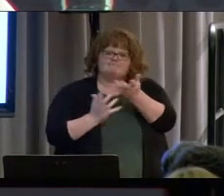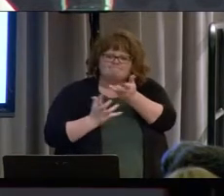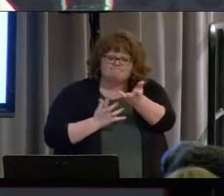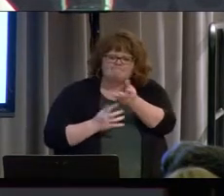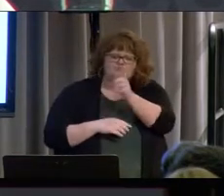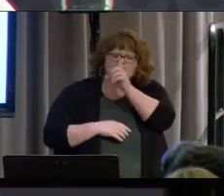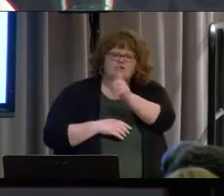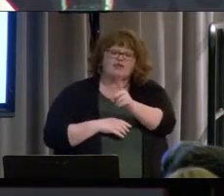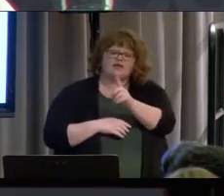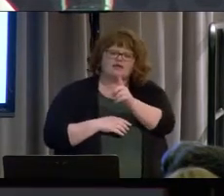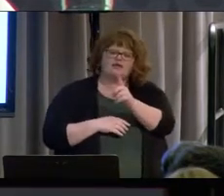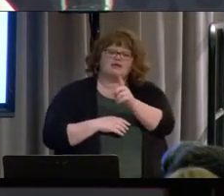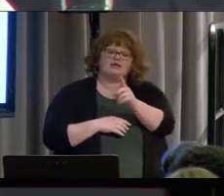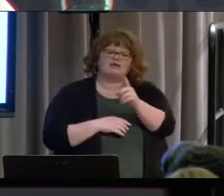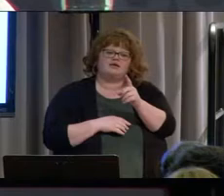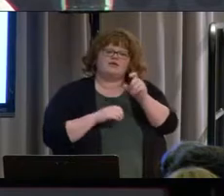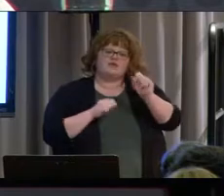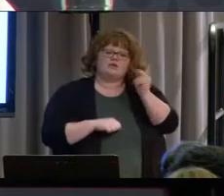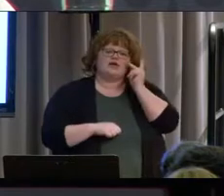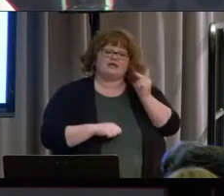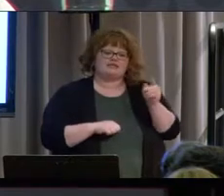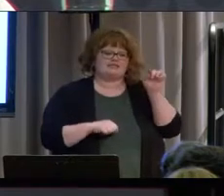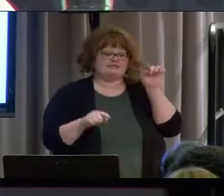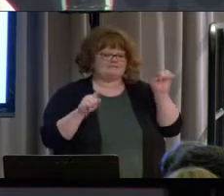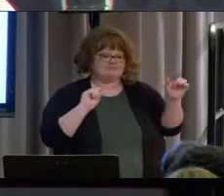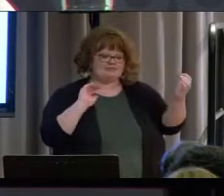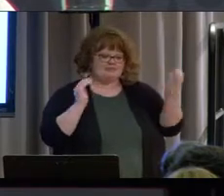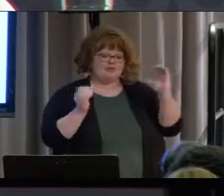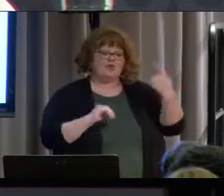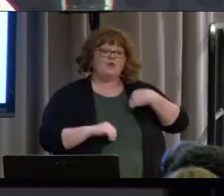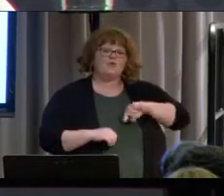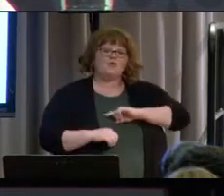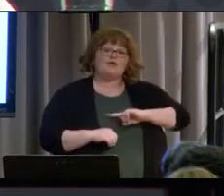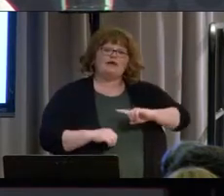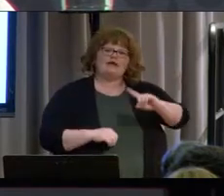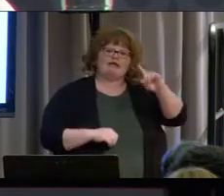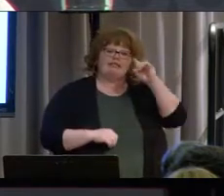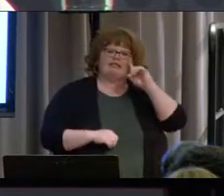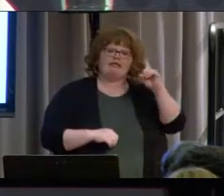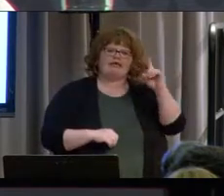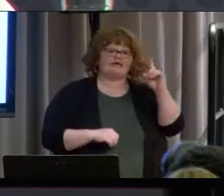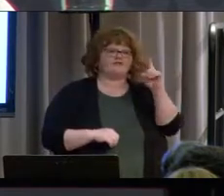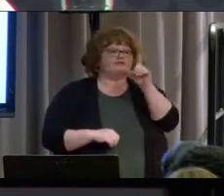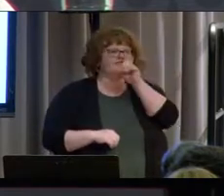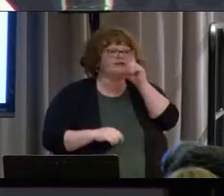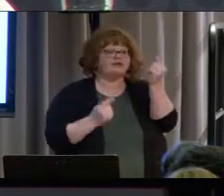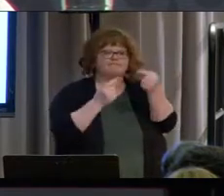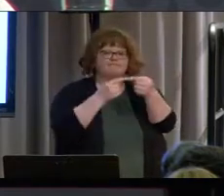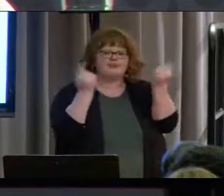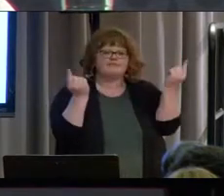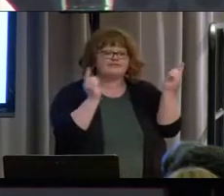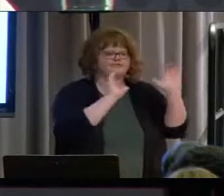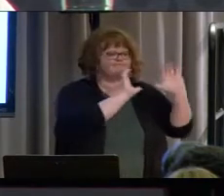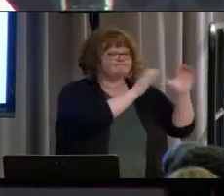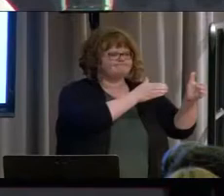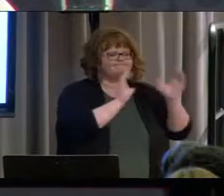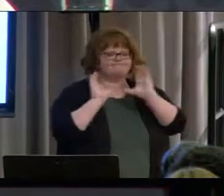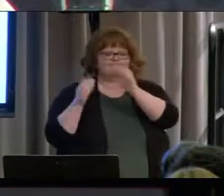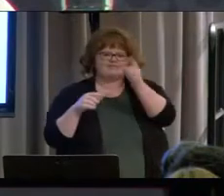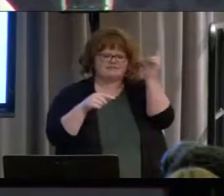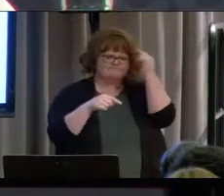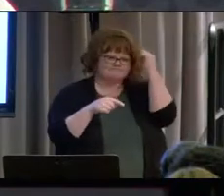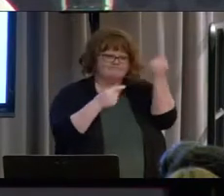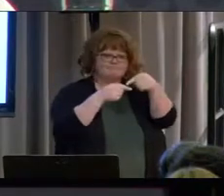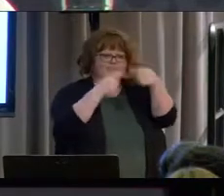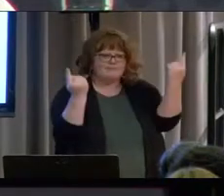I think the similarities are, we tend to think we're so polarized. You either feel those monuments must come down